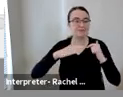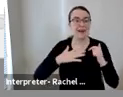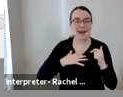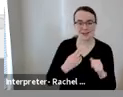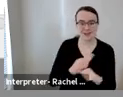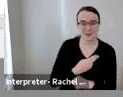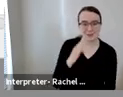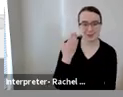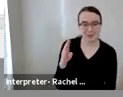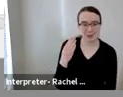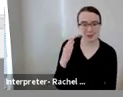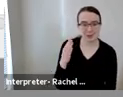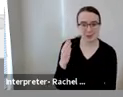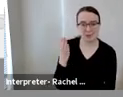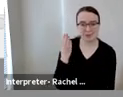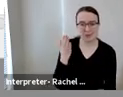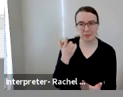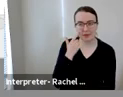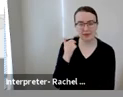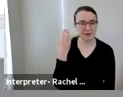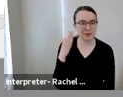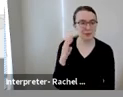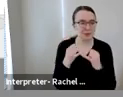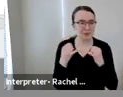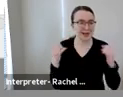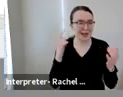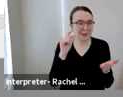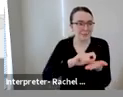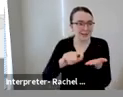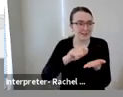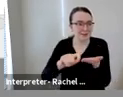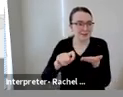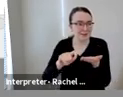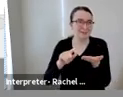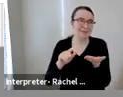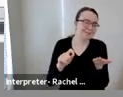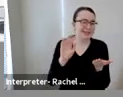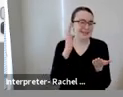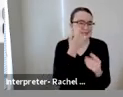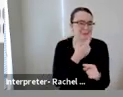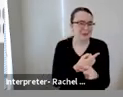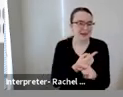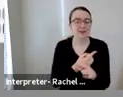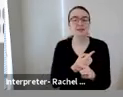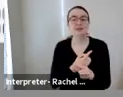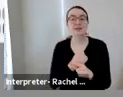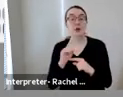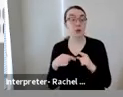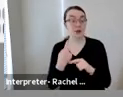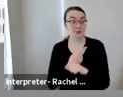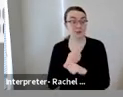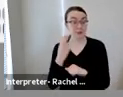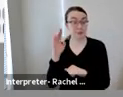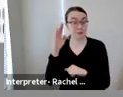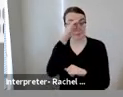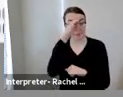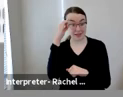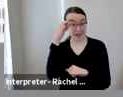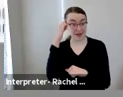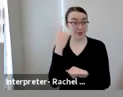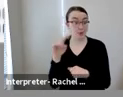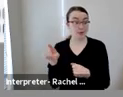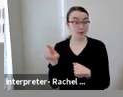because maybe because it's a blue line pencil strategy. I don't know. It just kind of seems right. And then when I use black to clean it up from